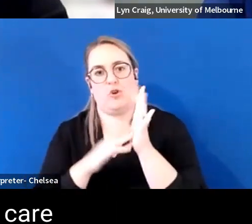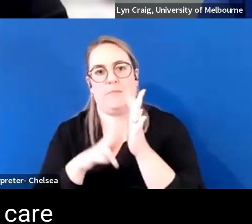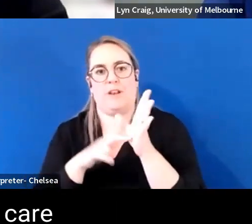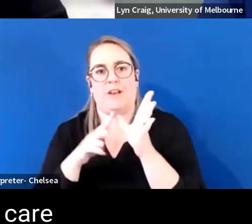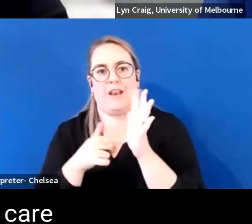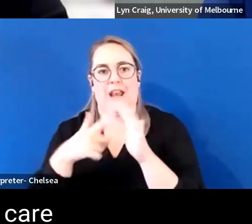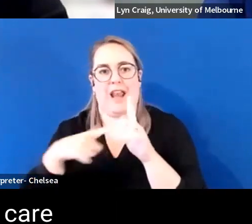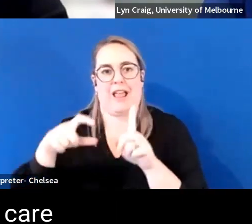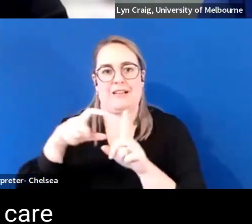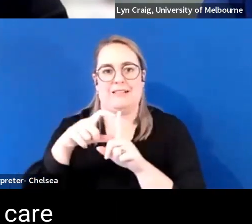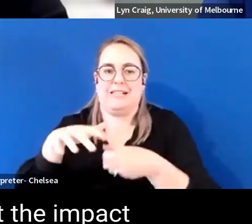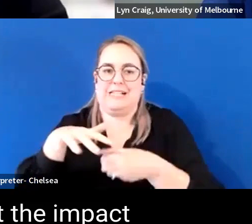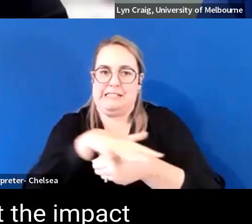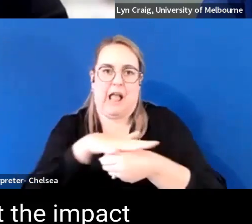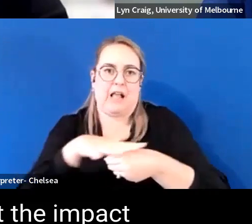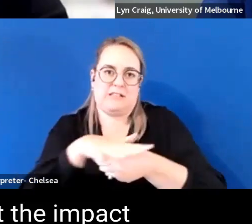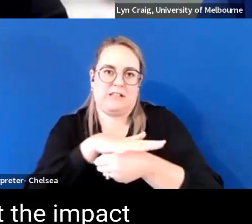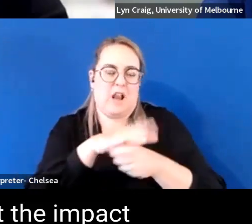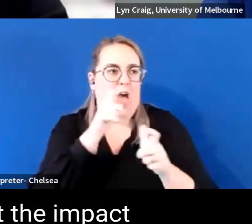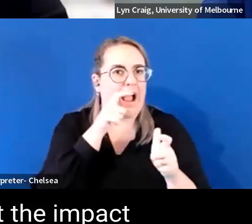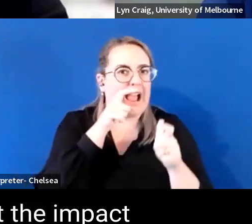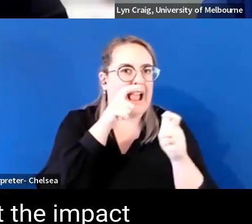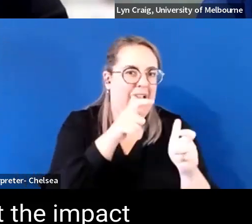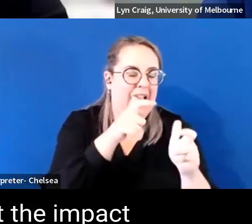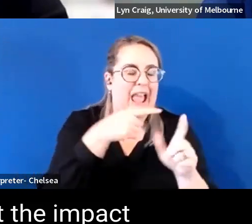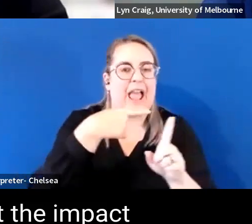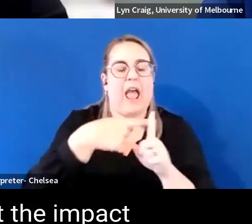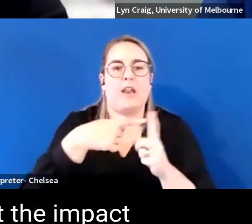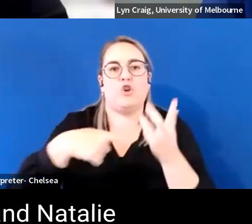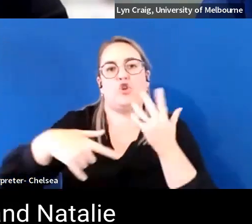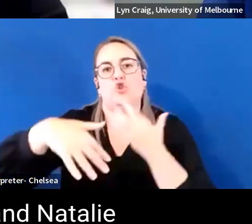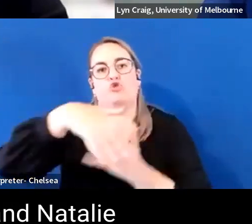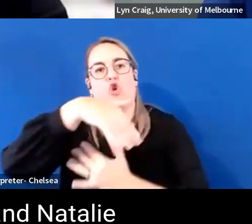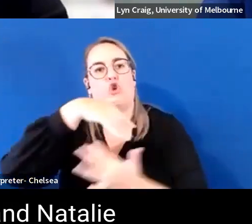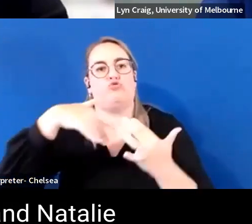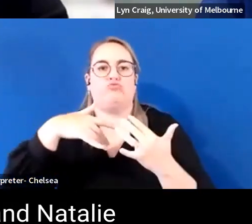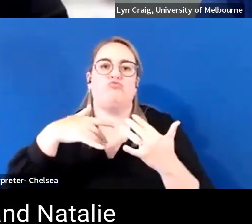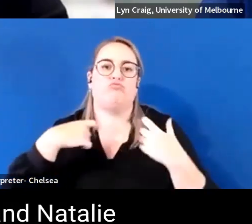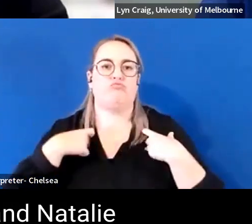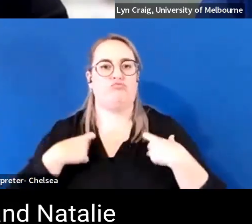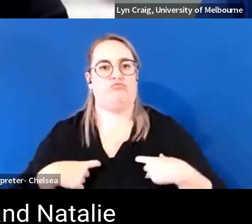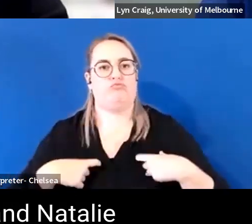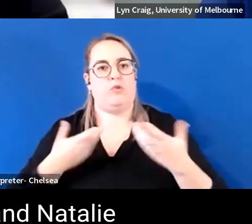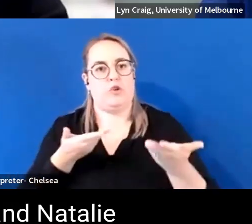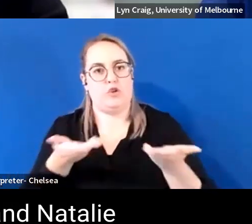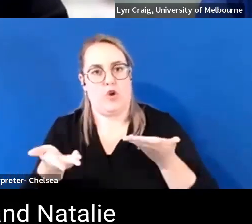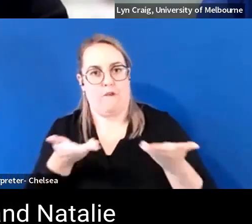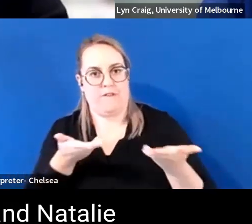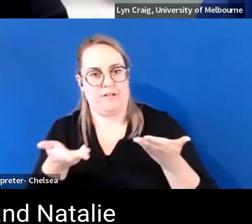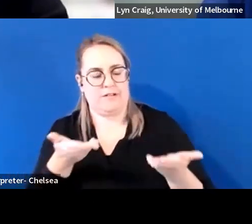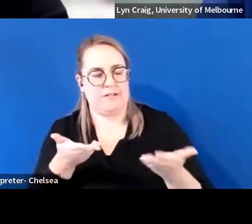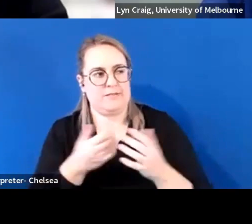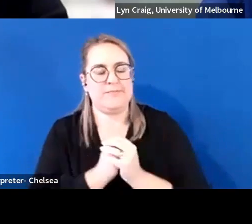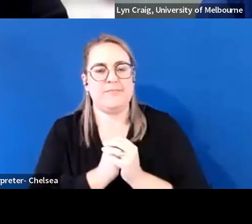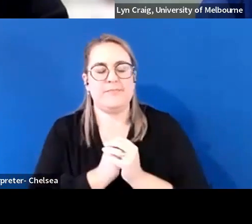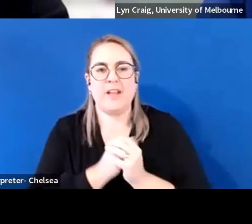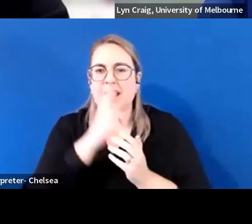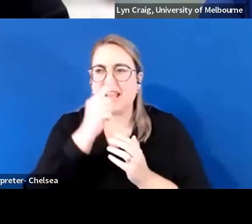social services sector. Can you tell us what the impact of some of these challenges described by Lynn and Natalie are on your